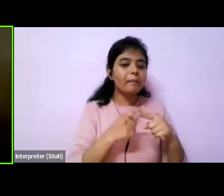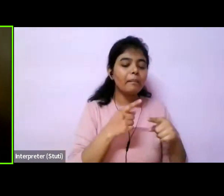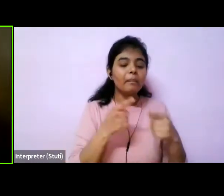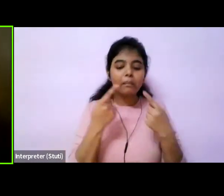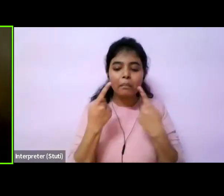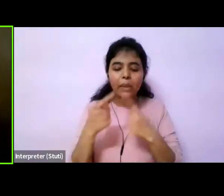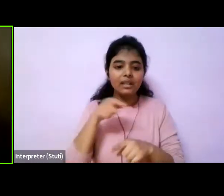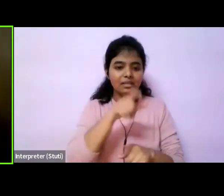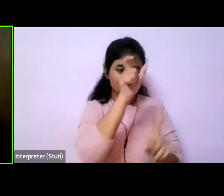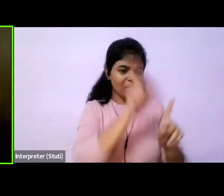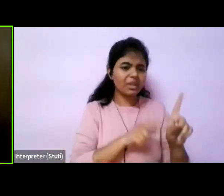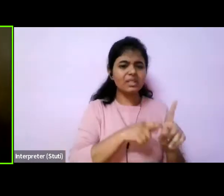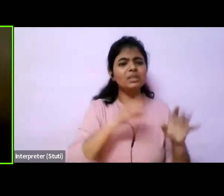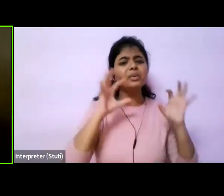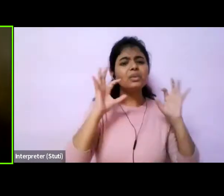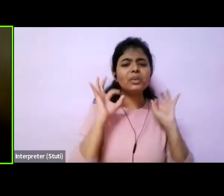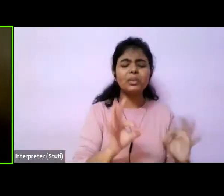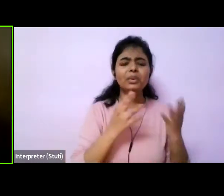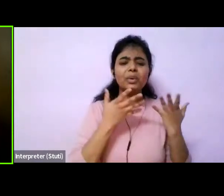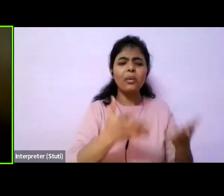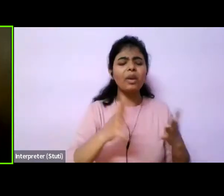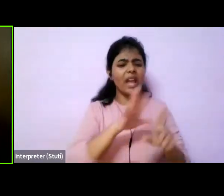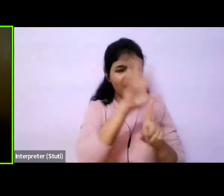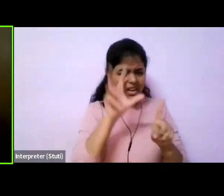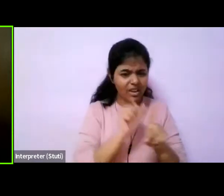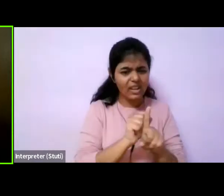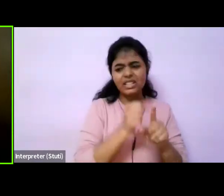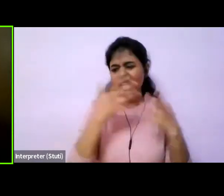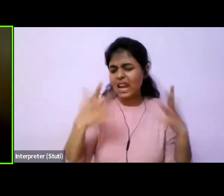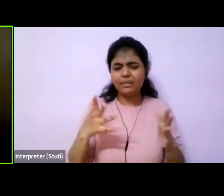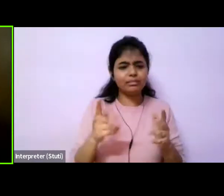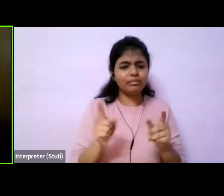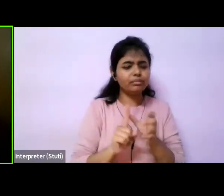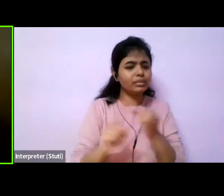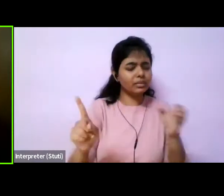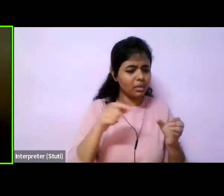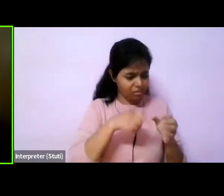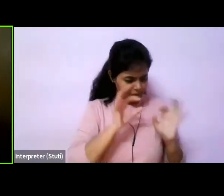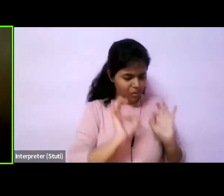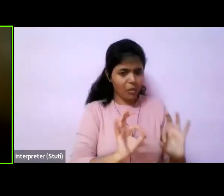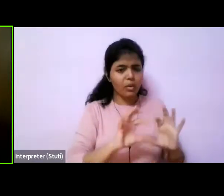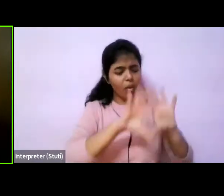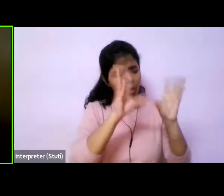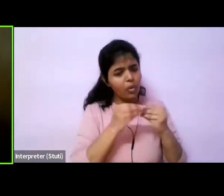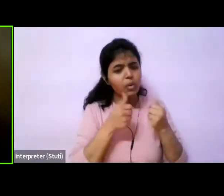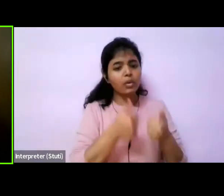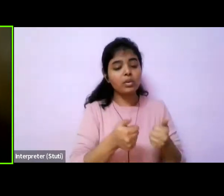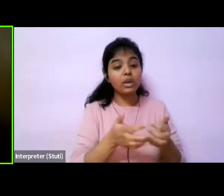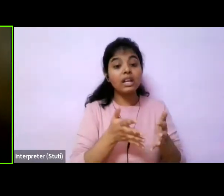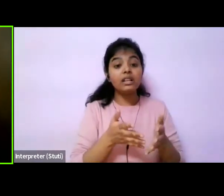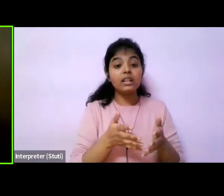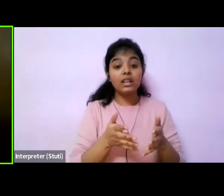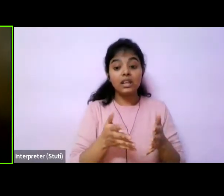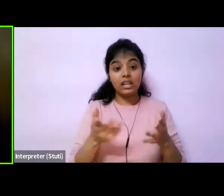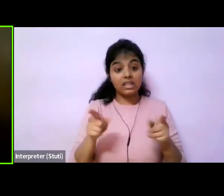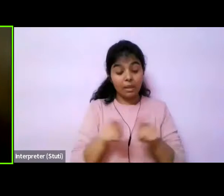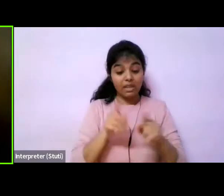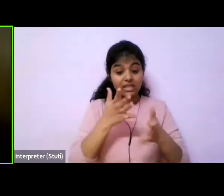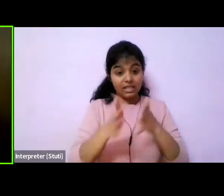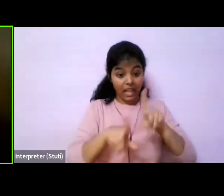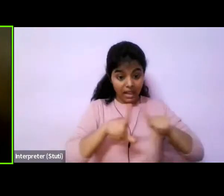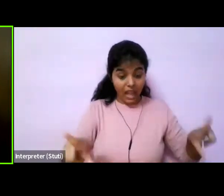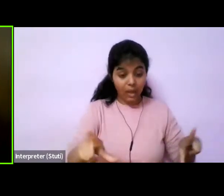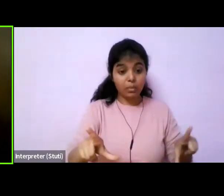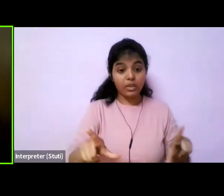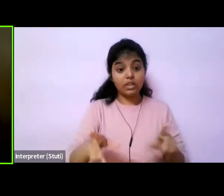are deviant from the norm in any culture, and therefore become spectacle. Since sign language is not a normal language in